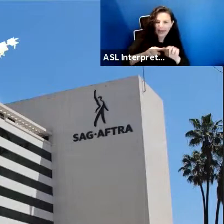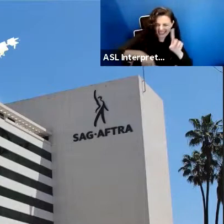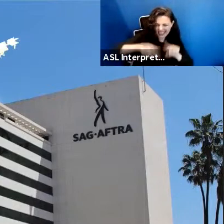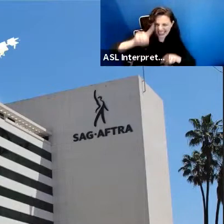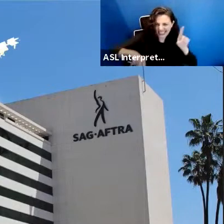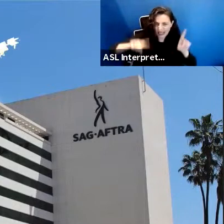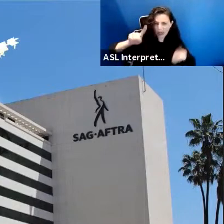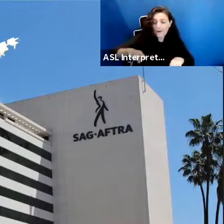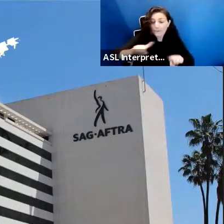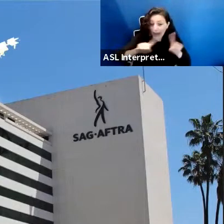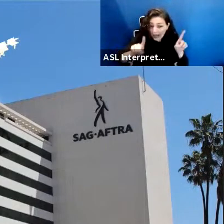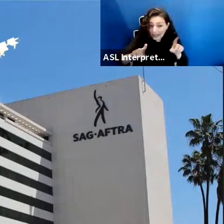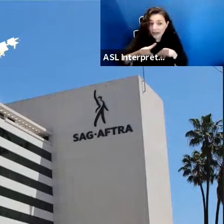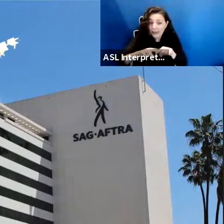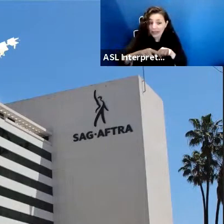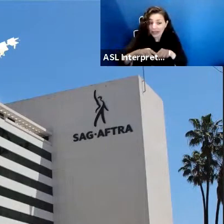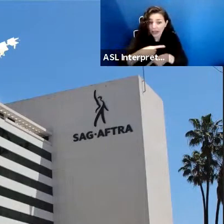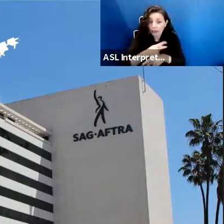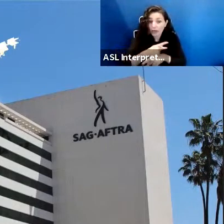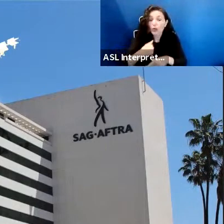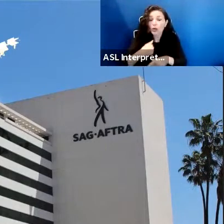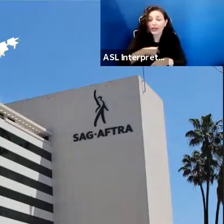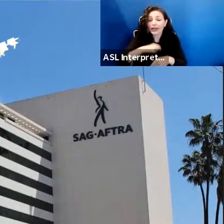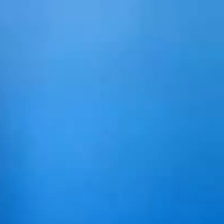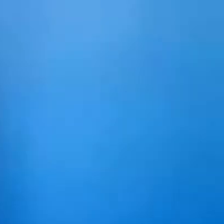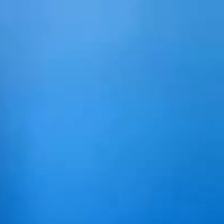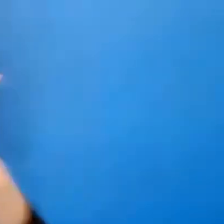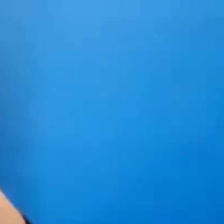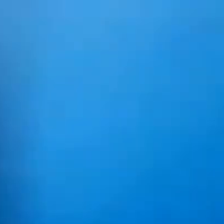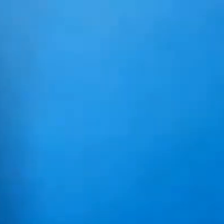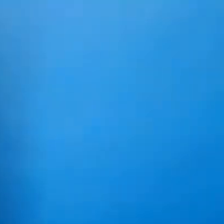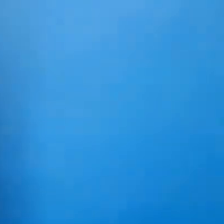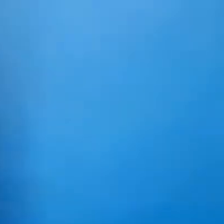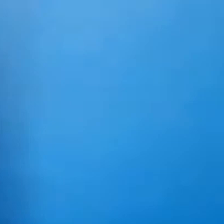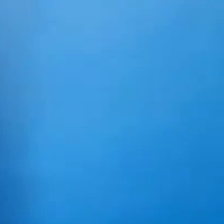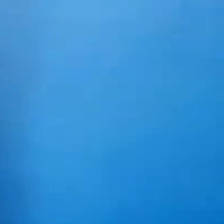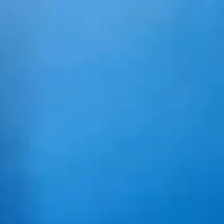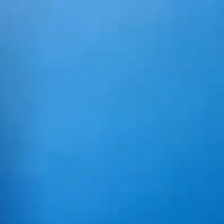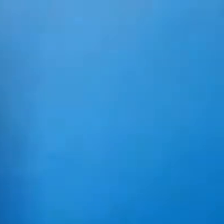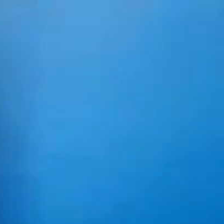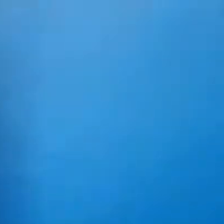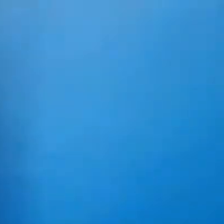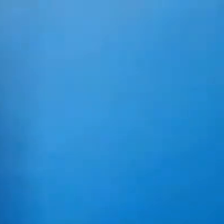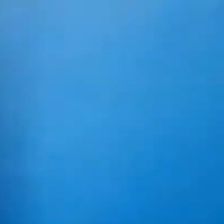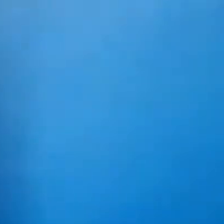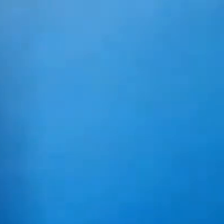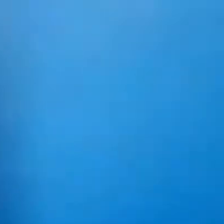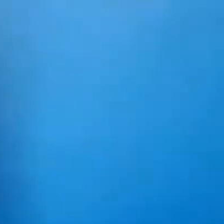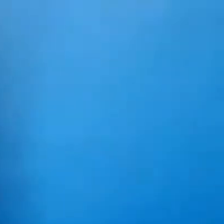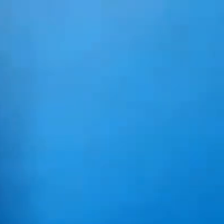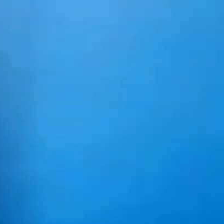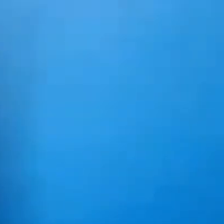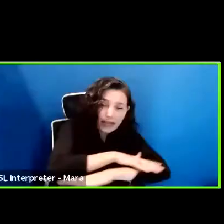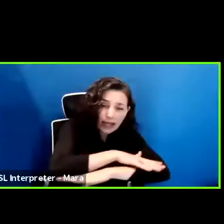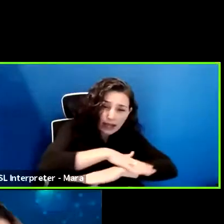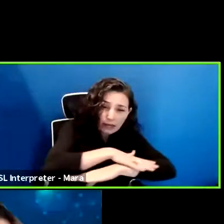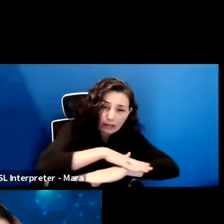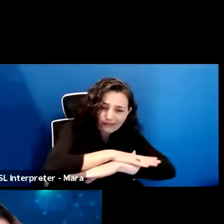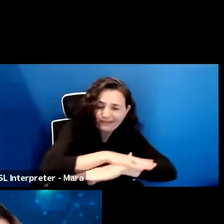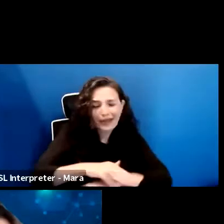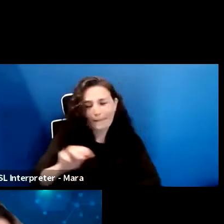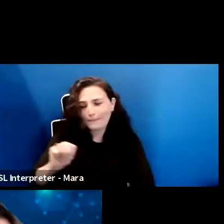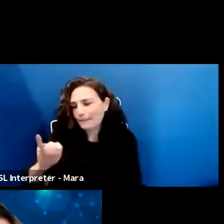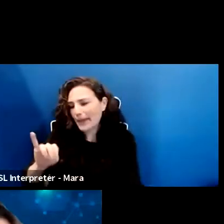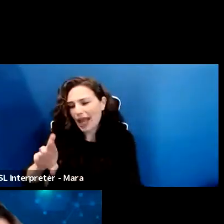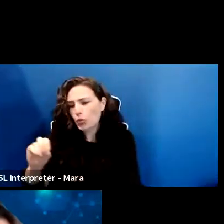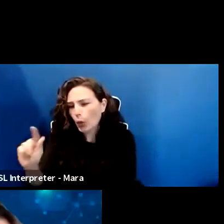to any sort of paid platform with your project, micro doesn't really work for you. Micro is good for projects that are going